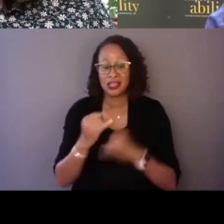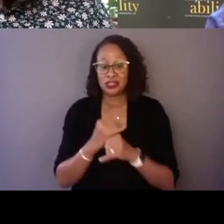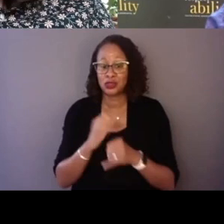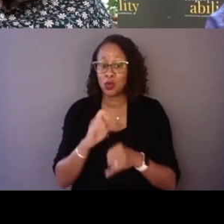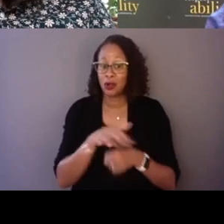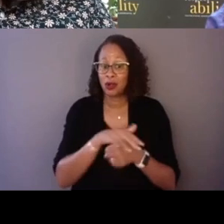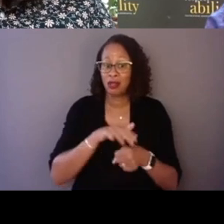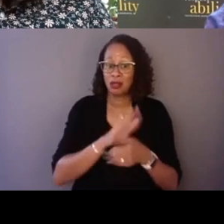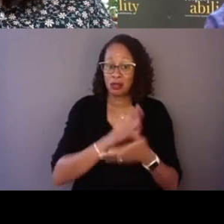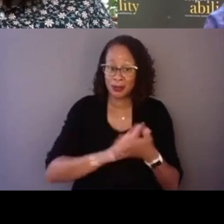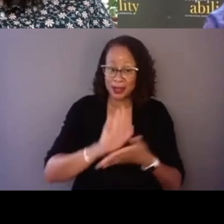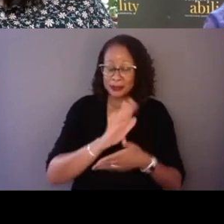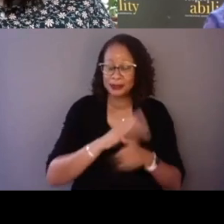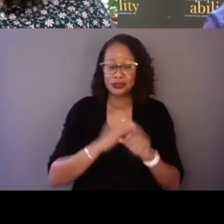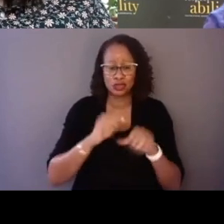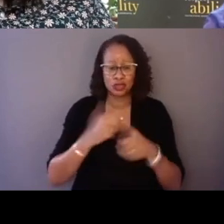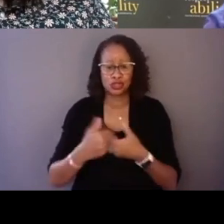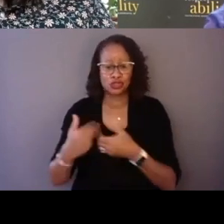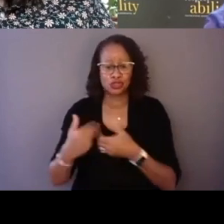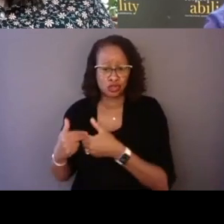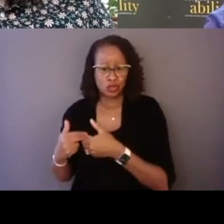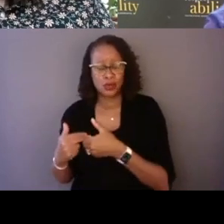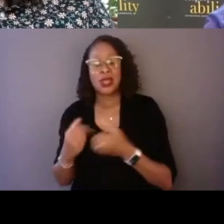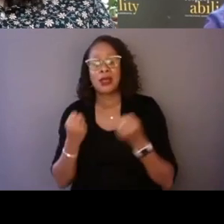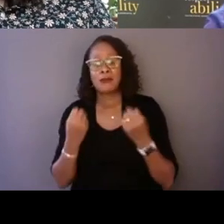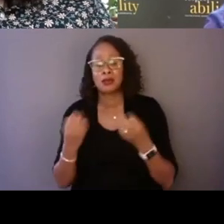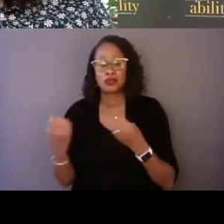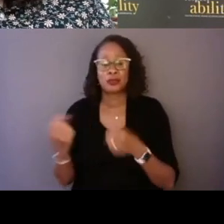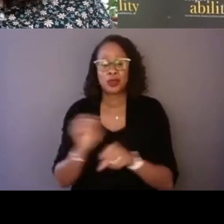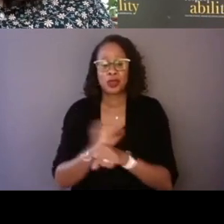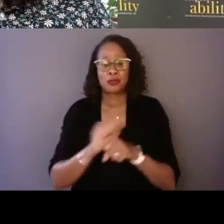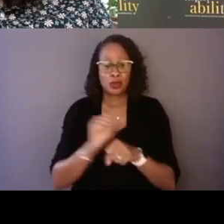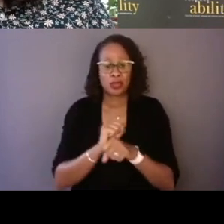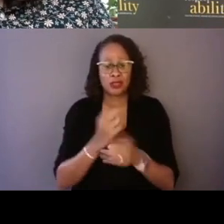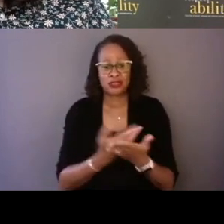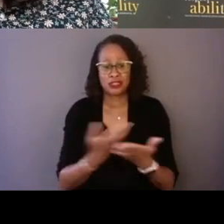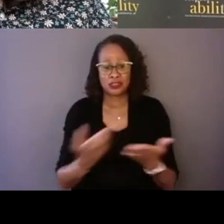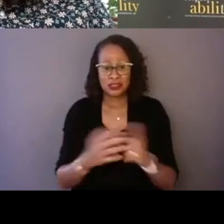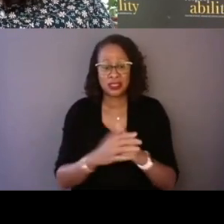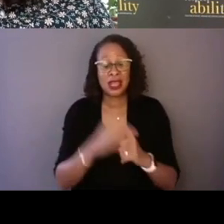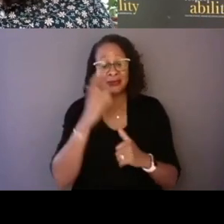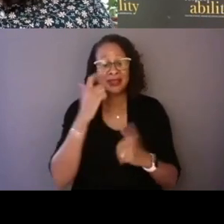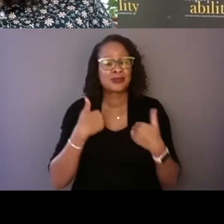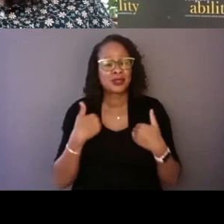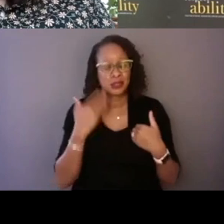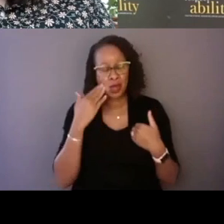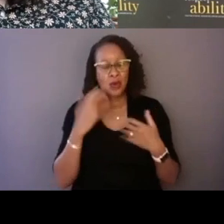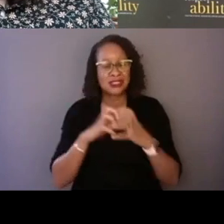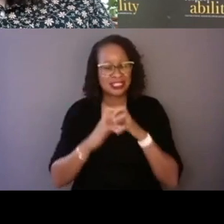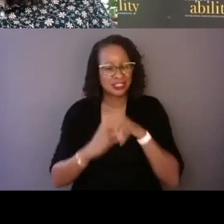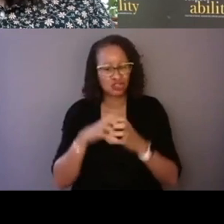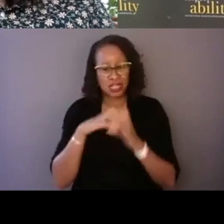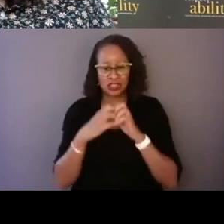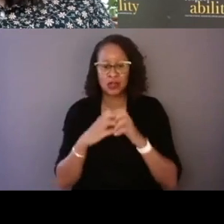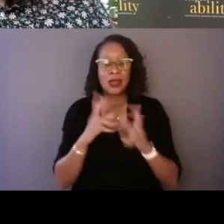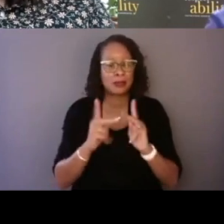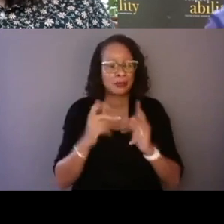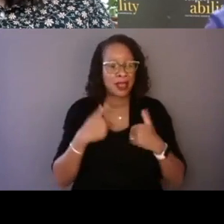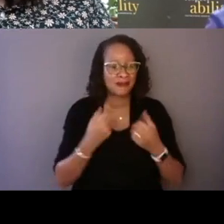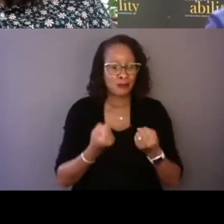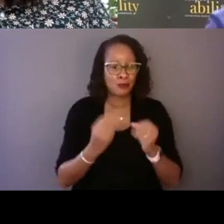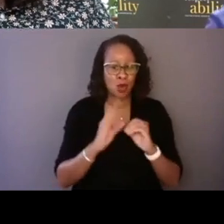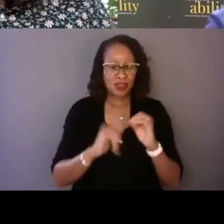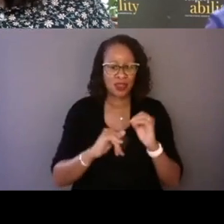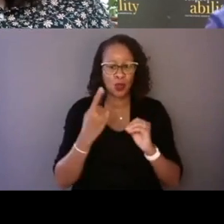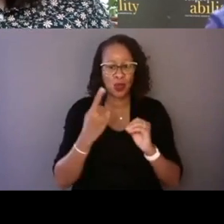join multiple employee resource groups because we know the multiple identities that everyone holds. And this group really is to not only